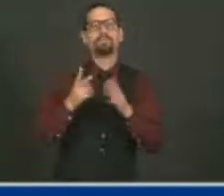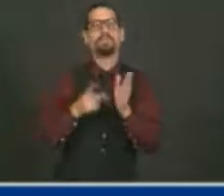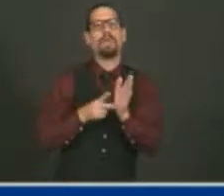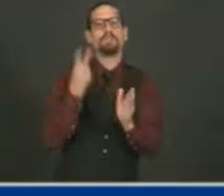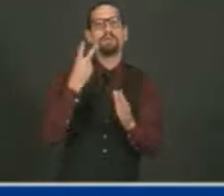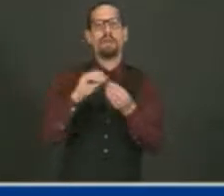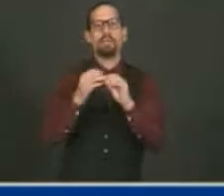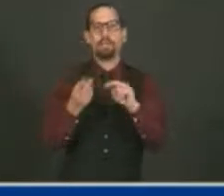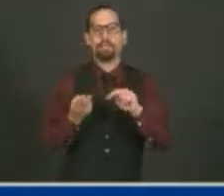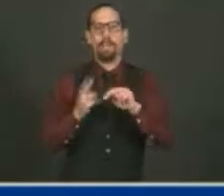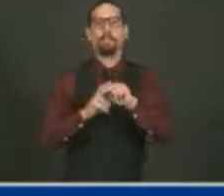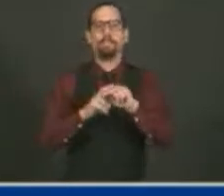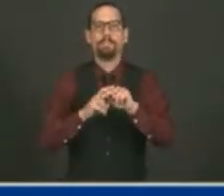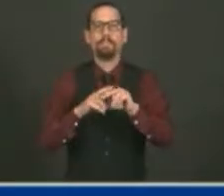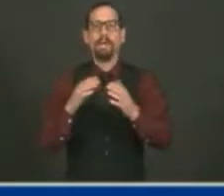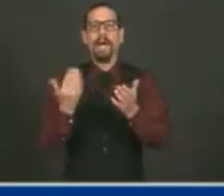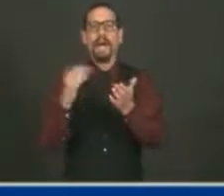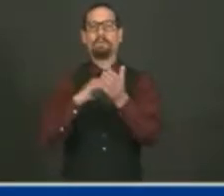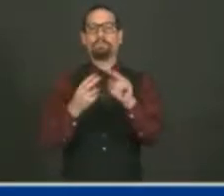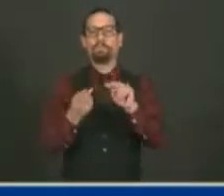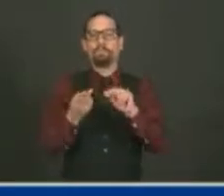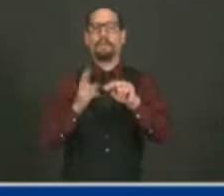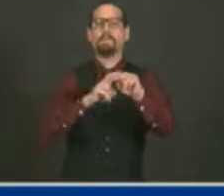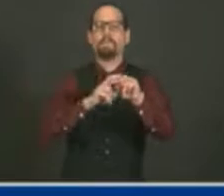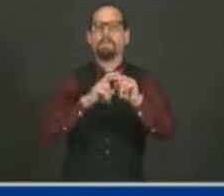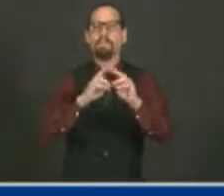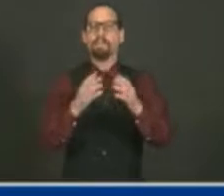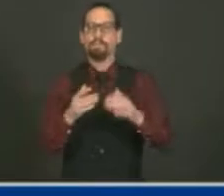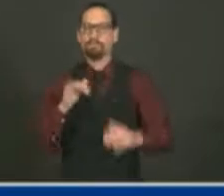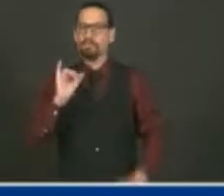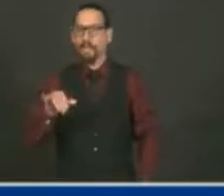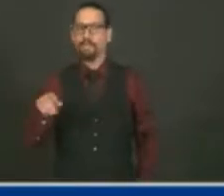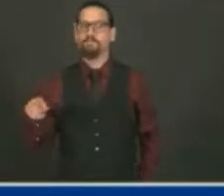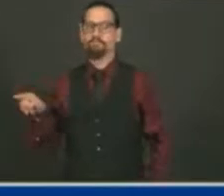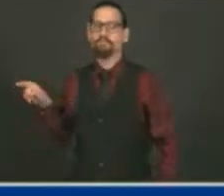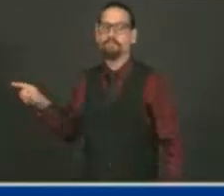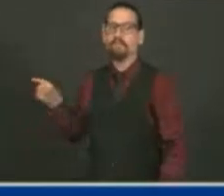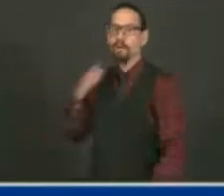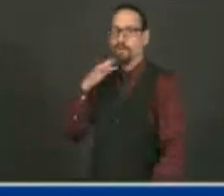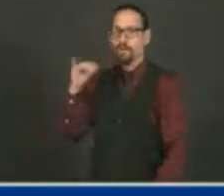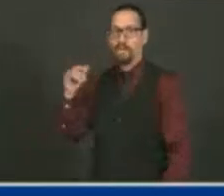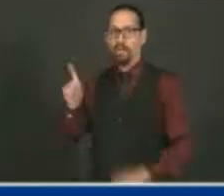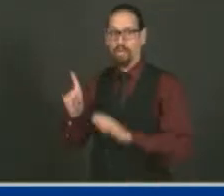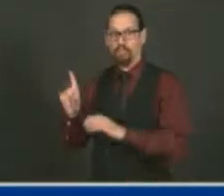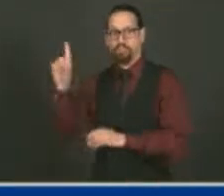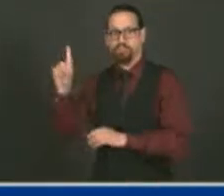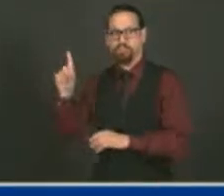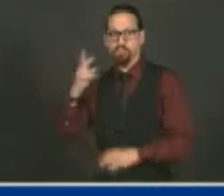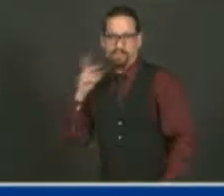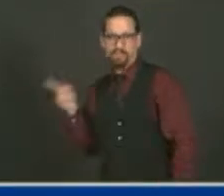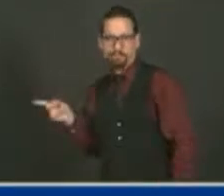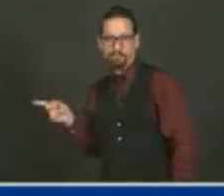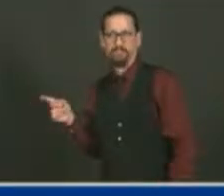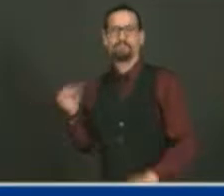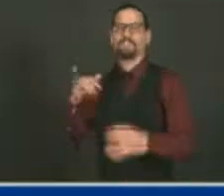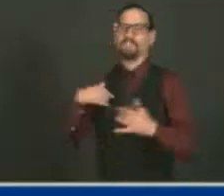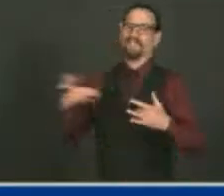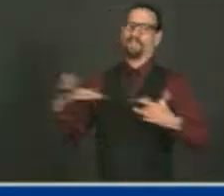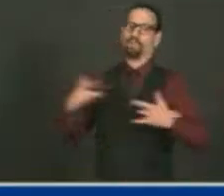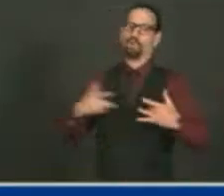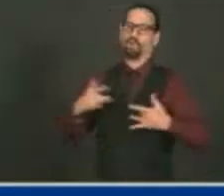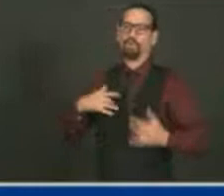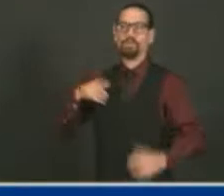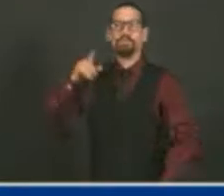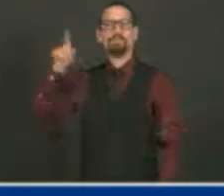of our hospitalizations in the past 4 weeks. And I've been hearing from the folks that run our hospitals, Gov, we're